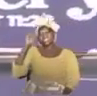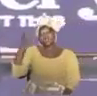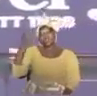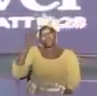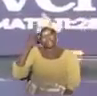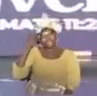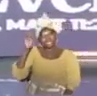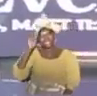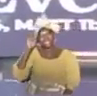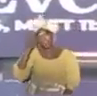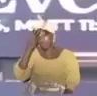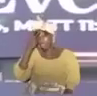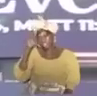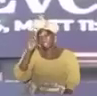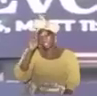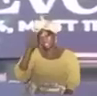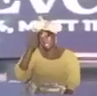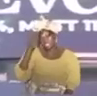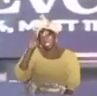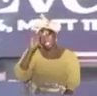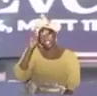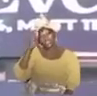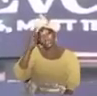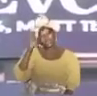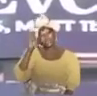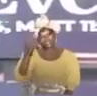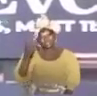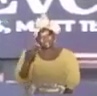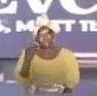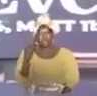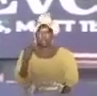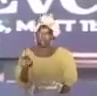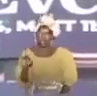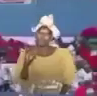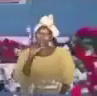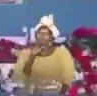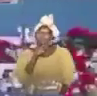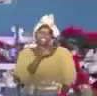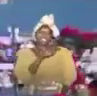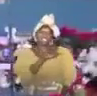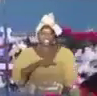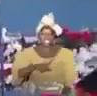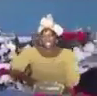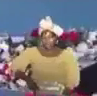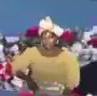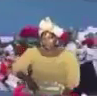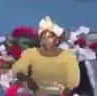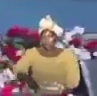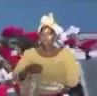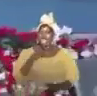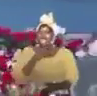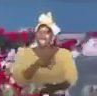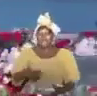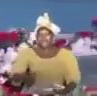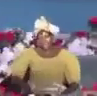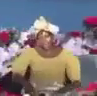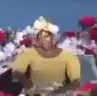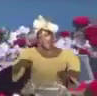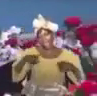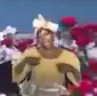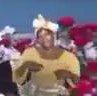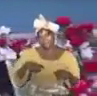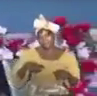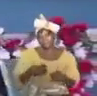Ignorance. Ignorance of the laws of the kingdom. Ignorance of the laws of life and destiny.